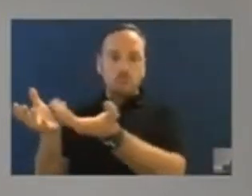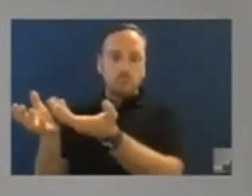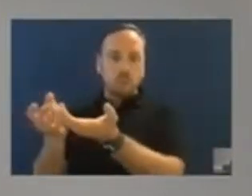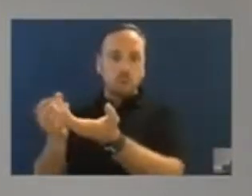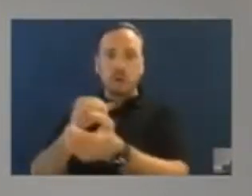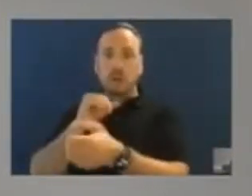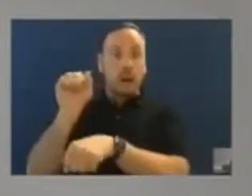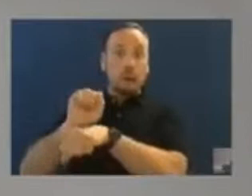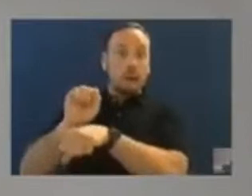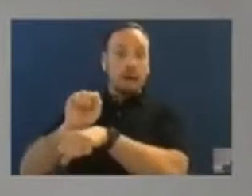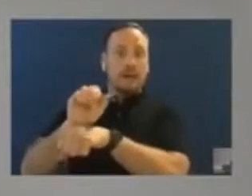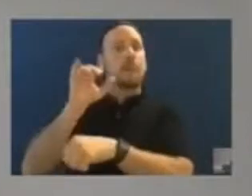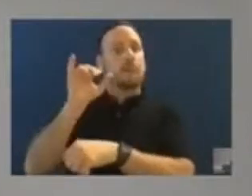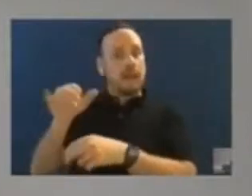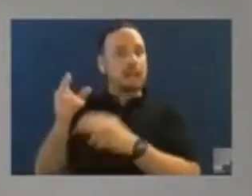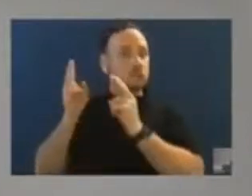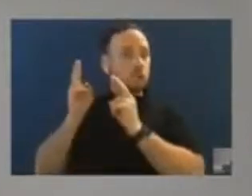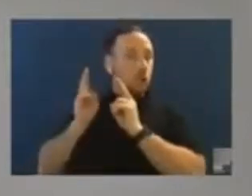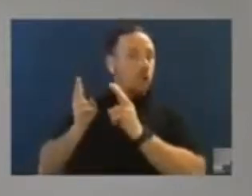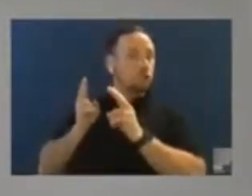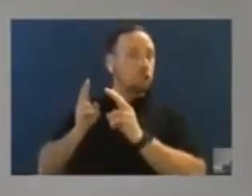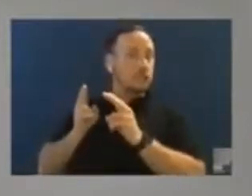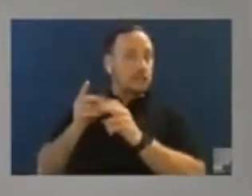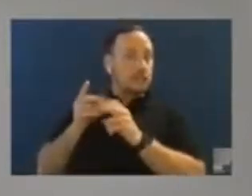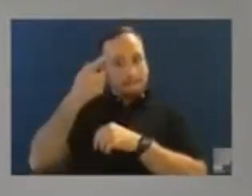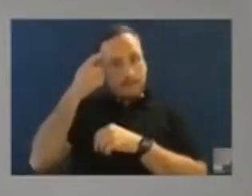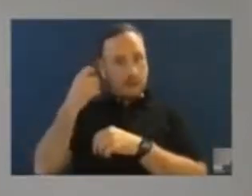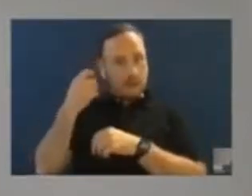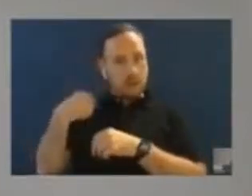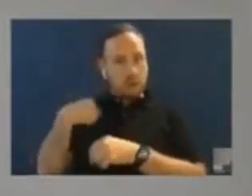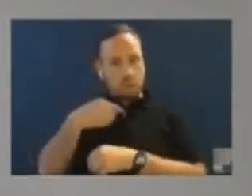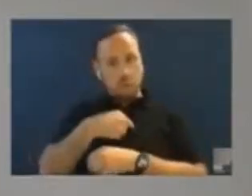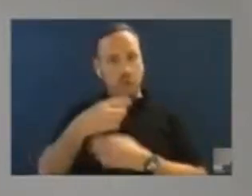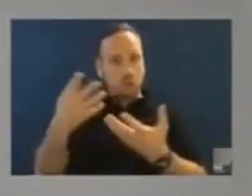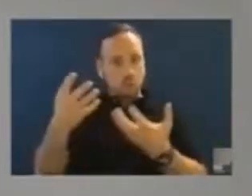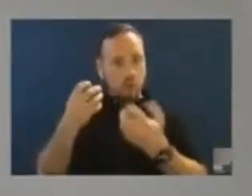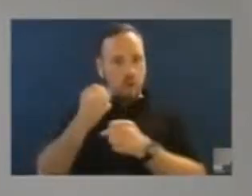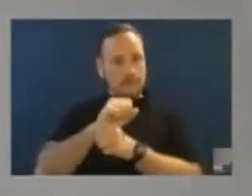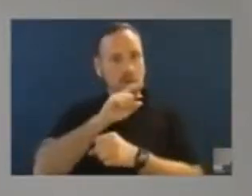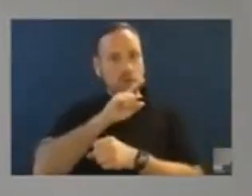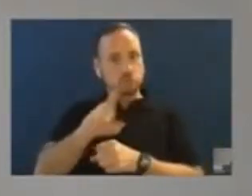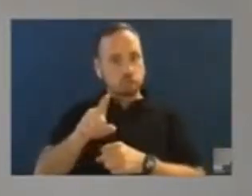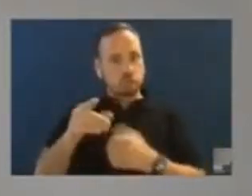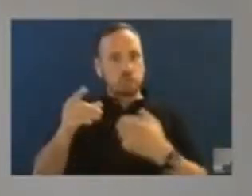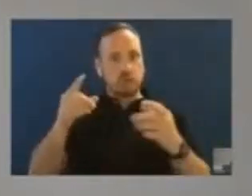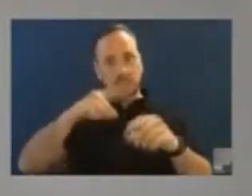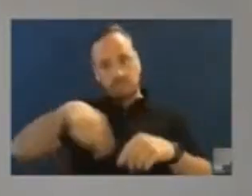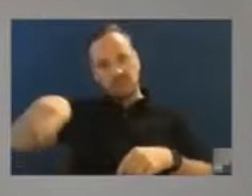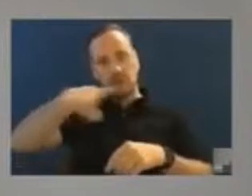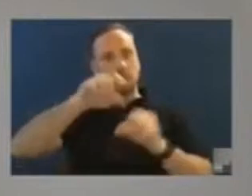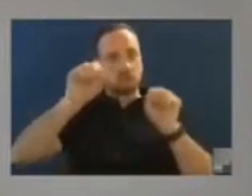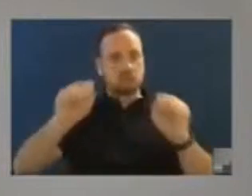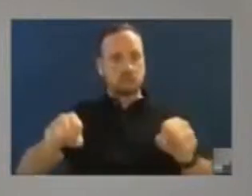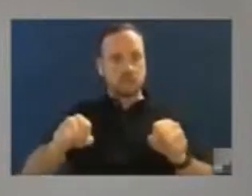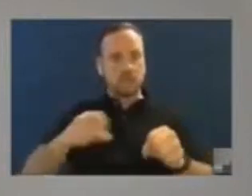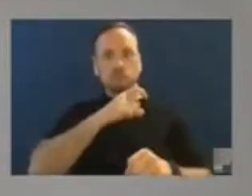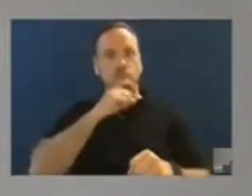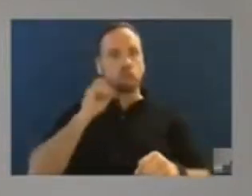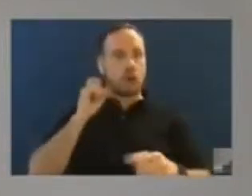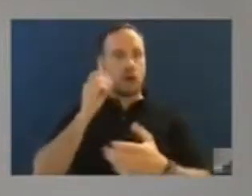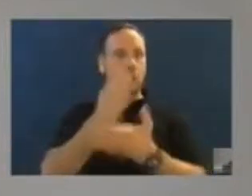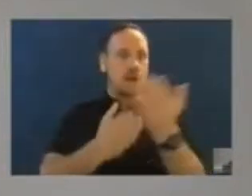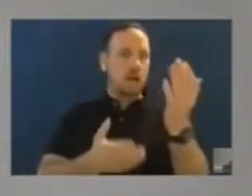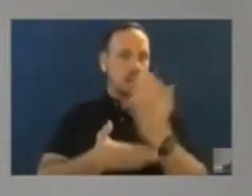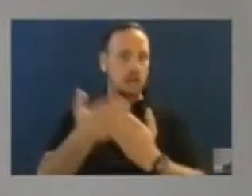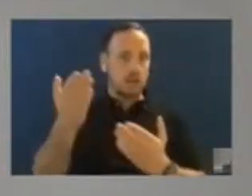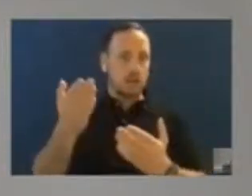us. Because we wanna make sure that there is a way properly to make, that we have a way to hand dry if there's not paper